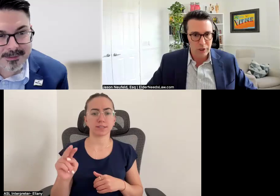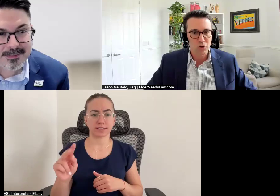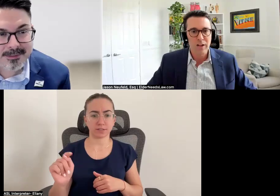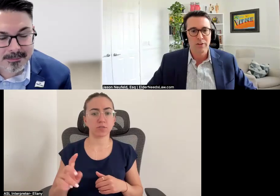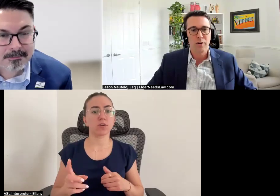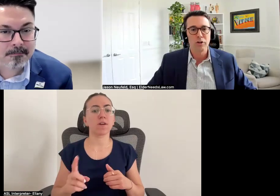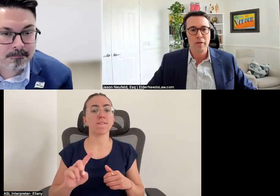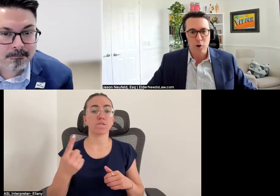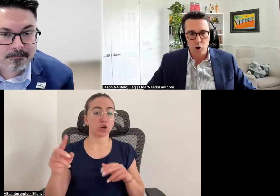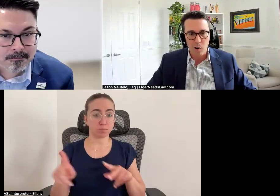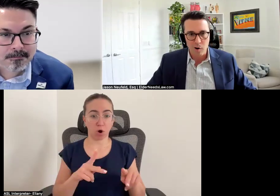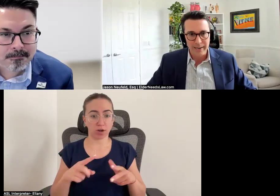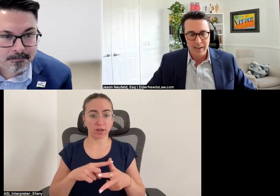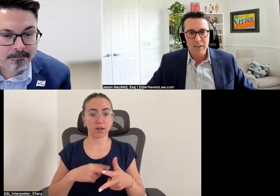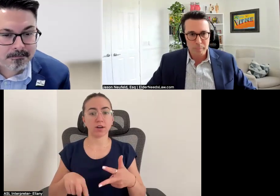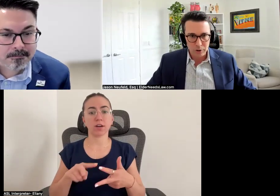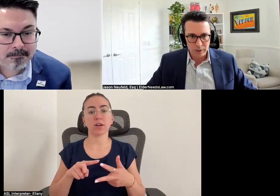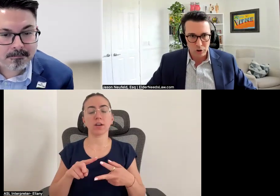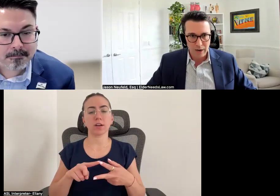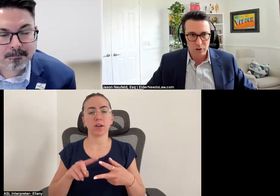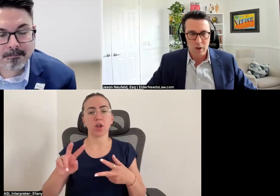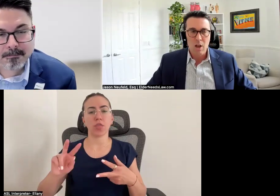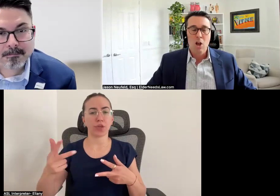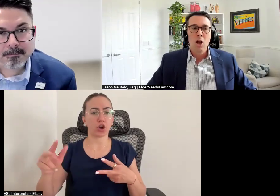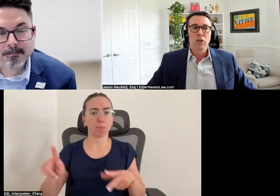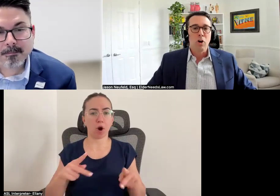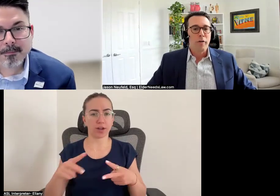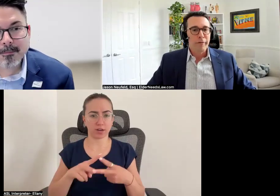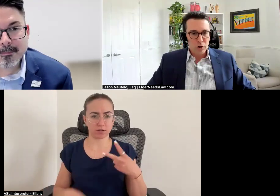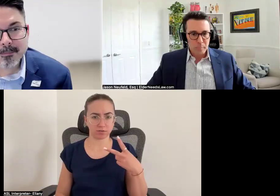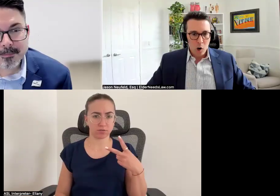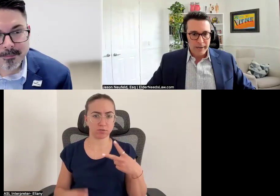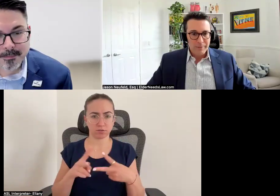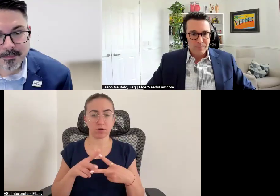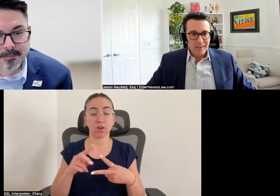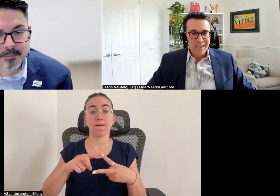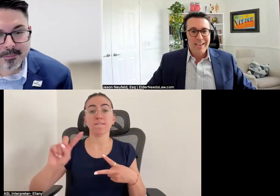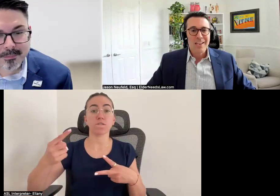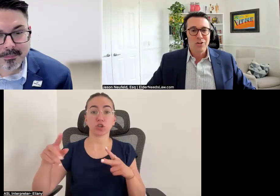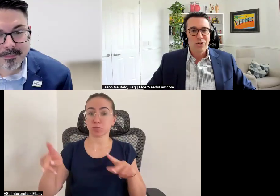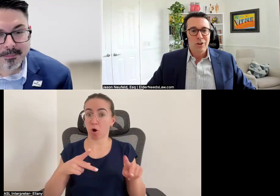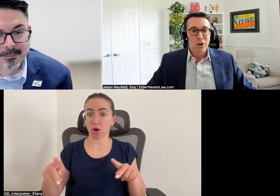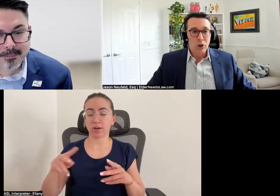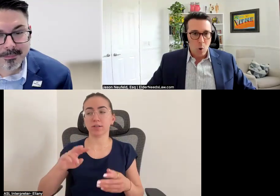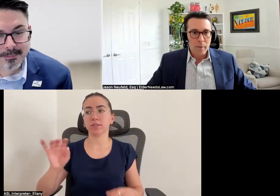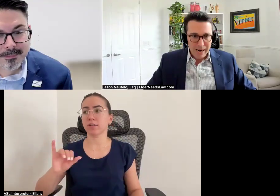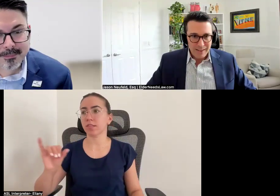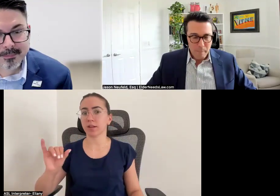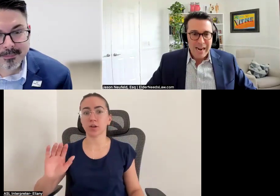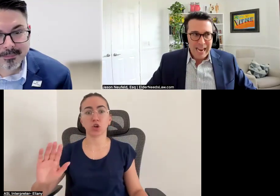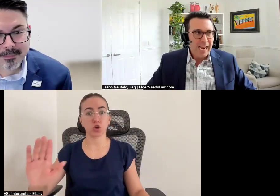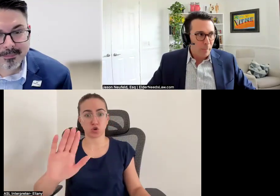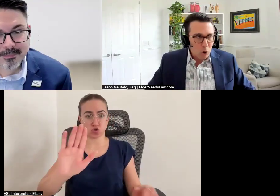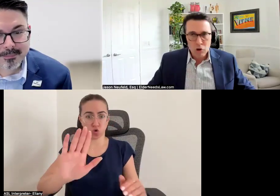special needs trusts, there's third party special needs trusts. So first party is your money,